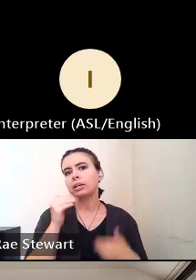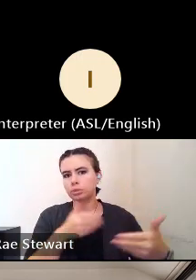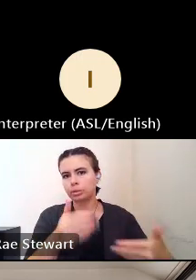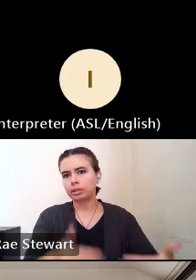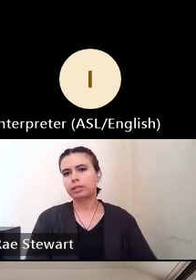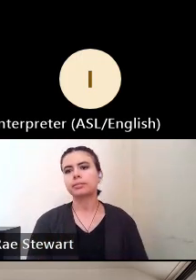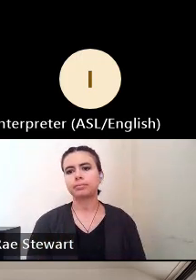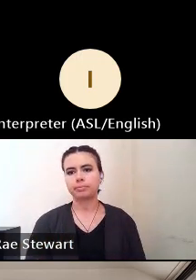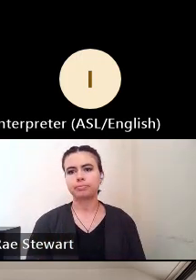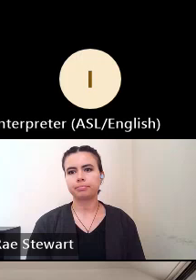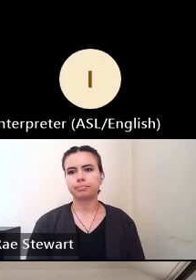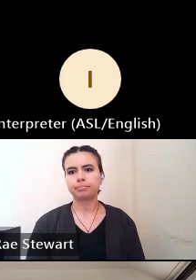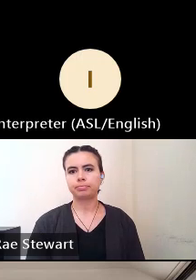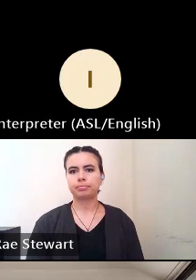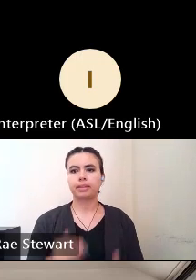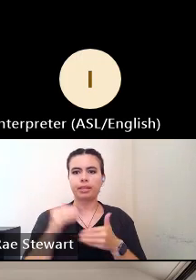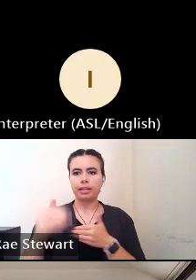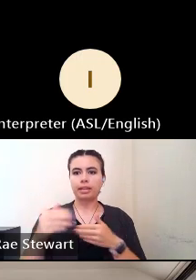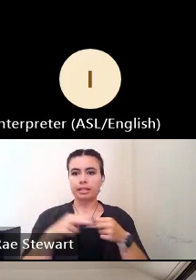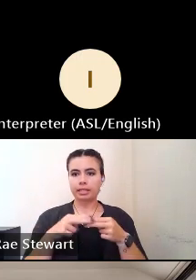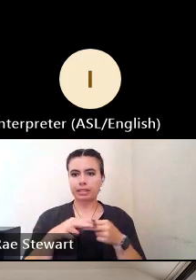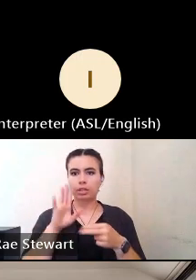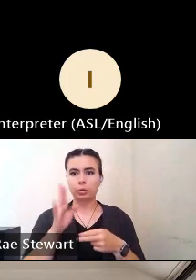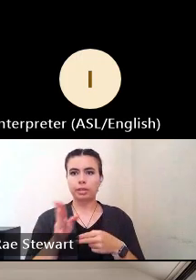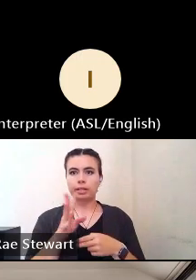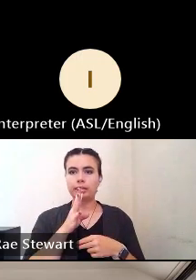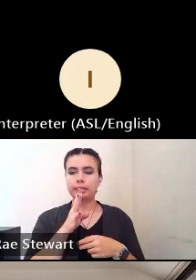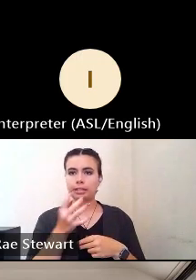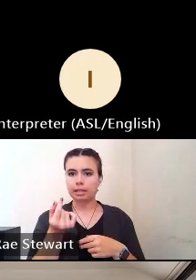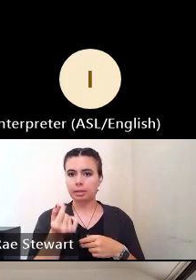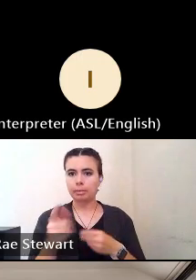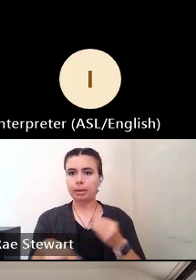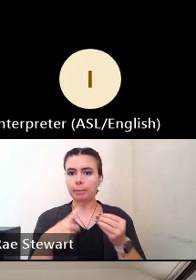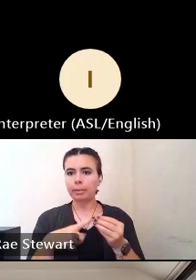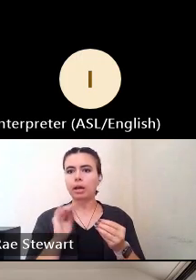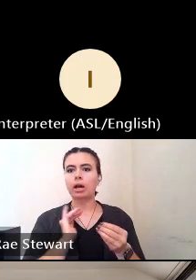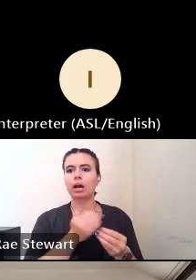We go on to the next slide, we'll talk a little bit about our initiatives.